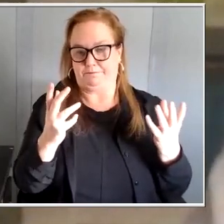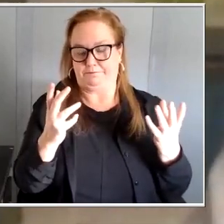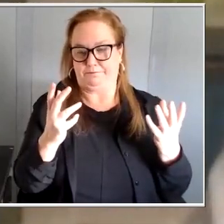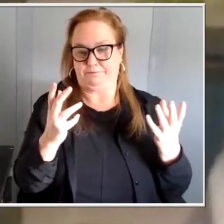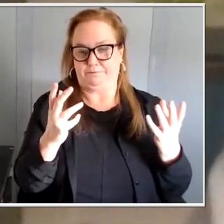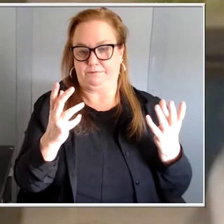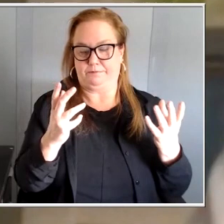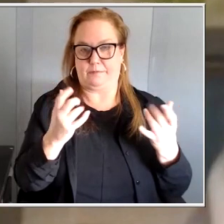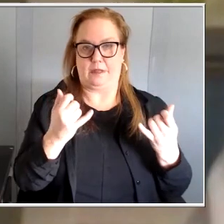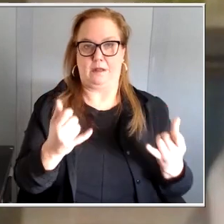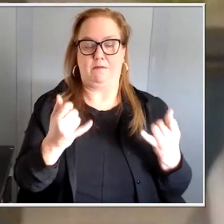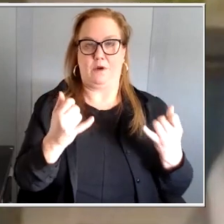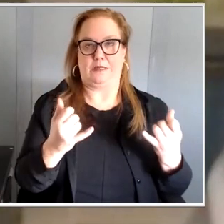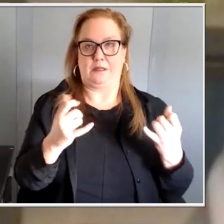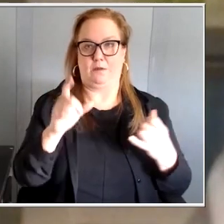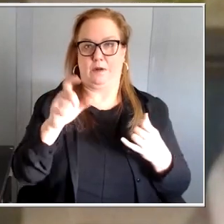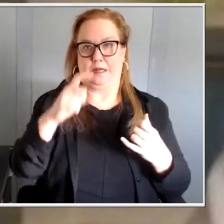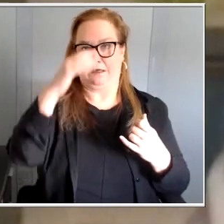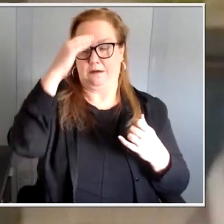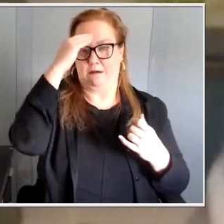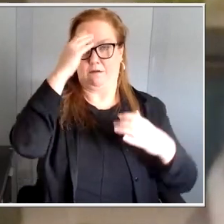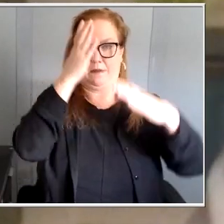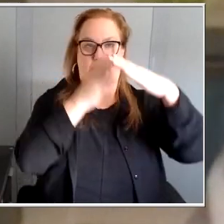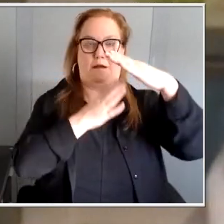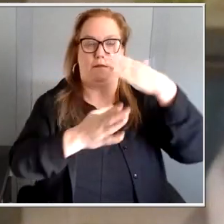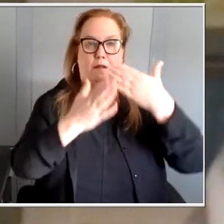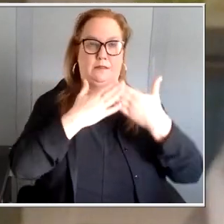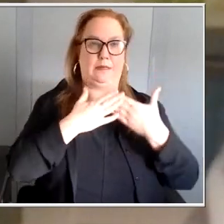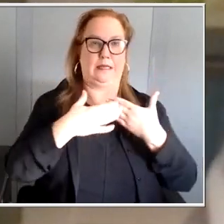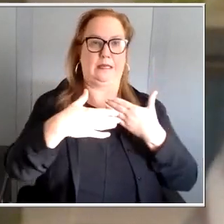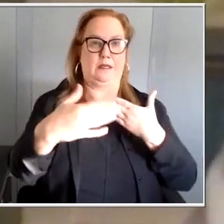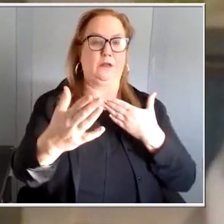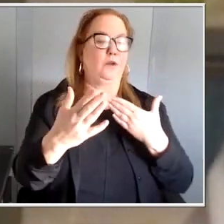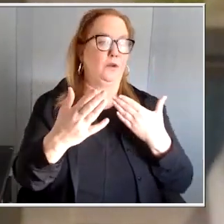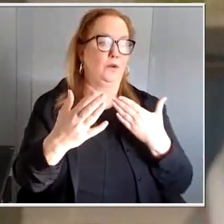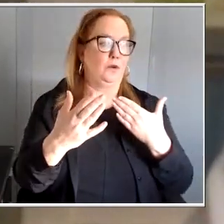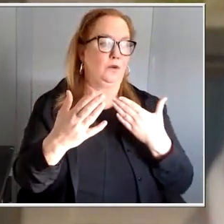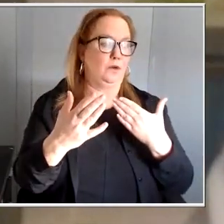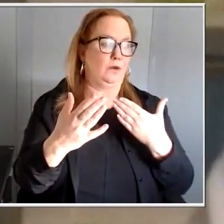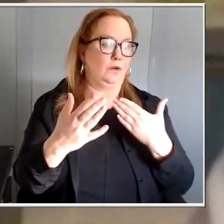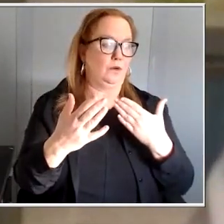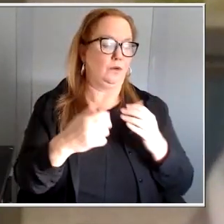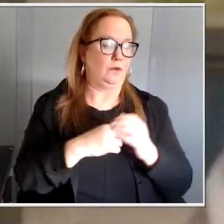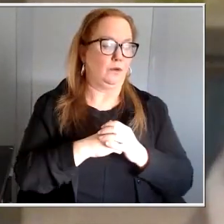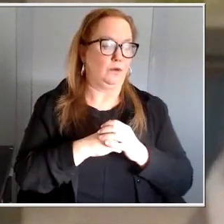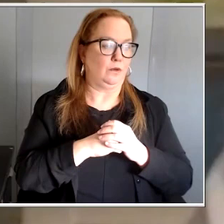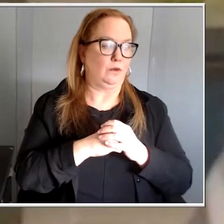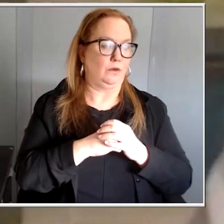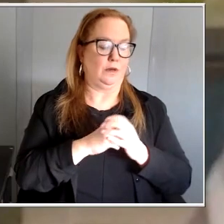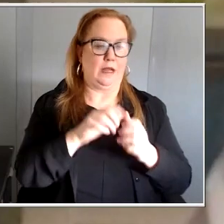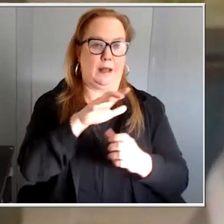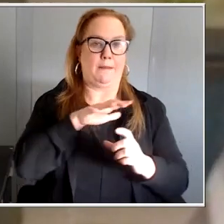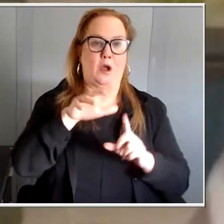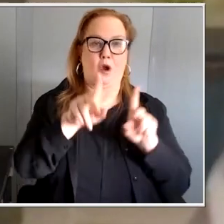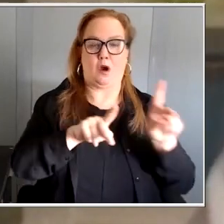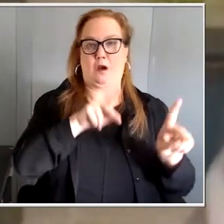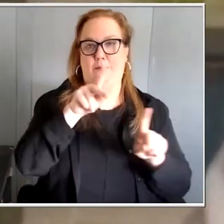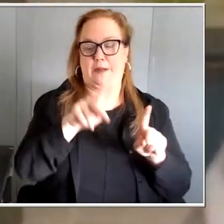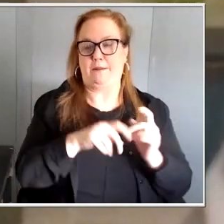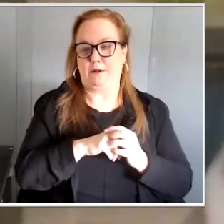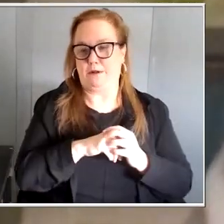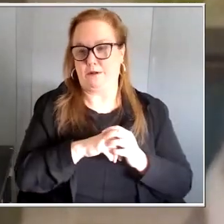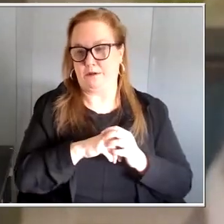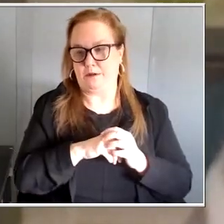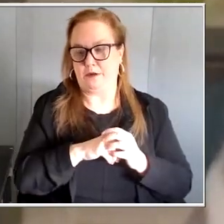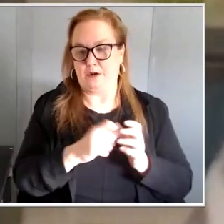the present. We need to be really humble as we walk through these sorts of things, and certainly among our people that